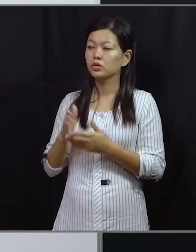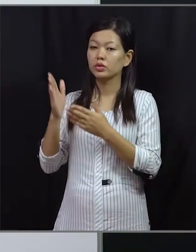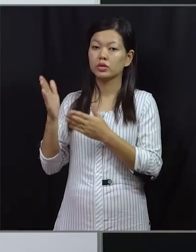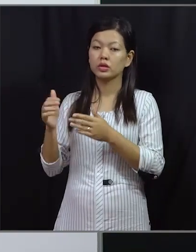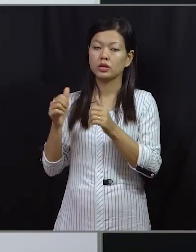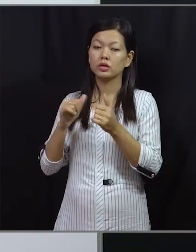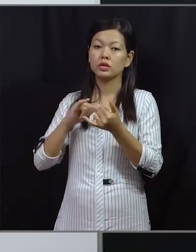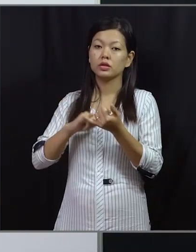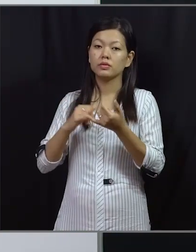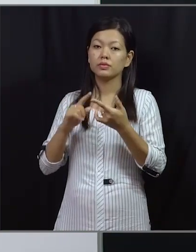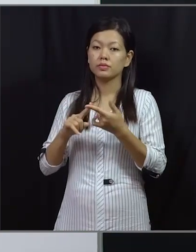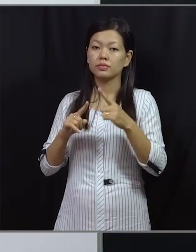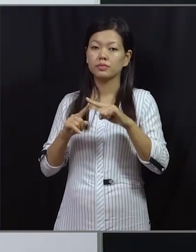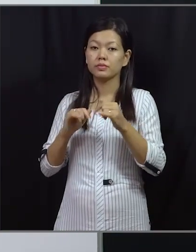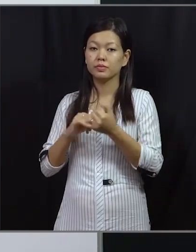empty